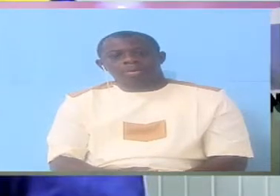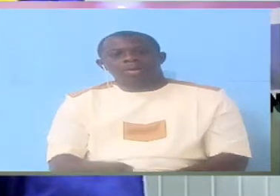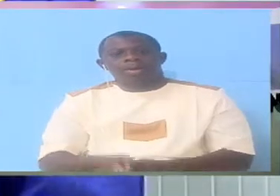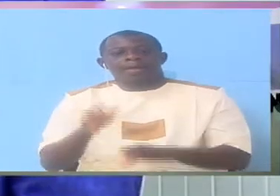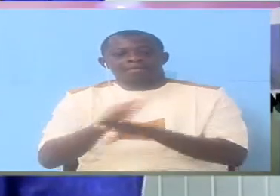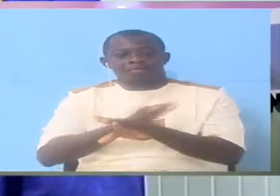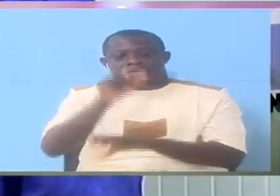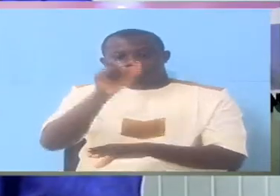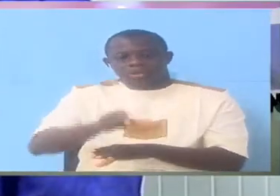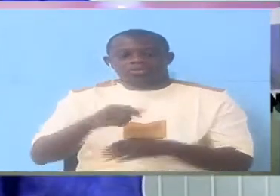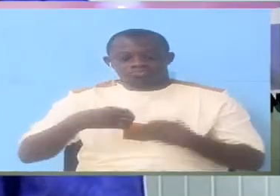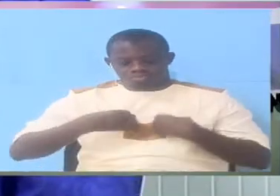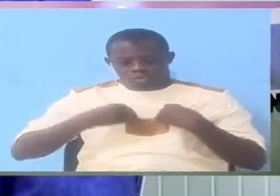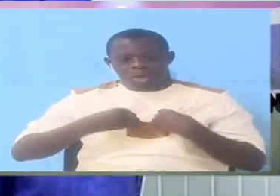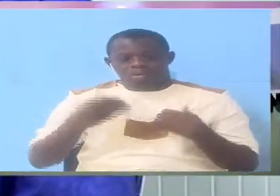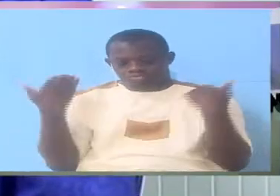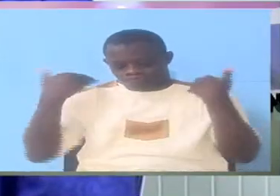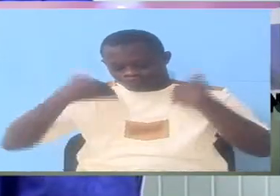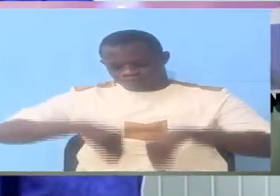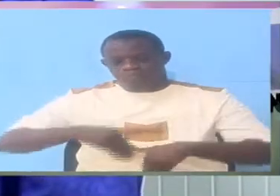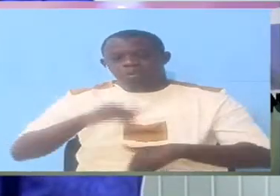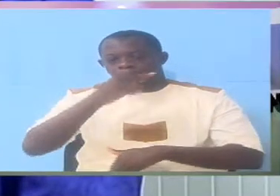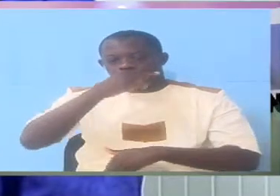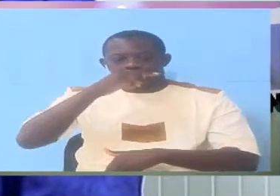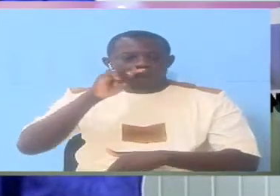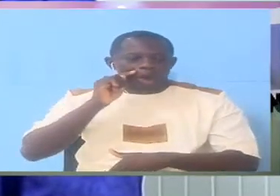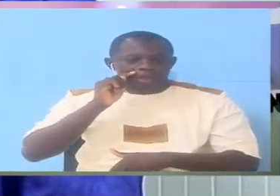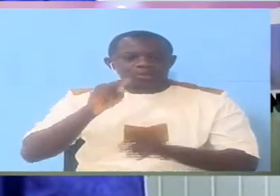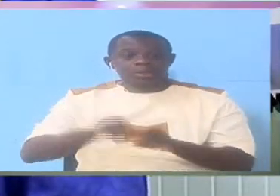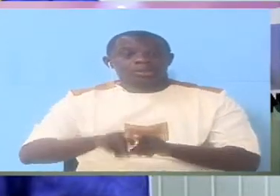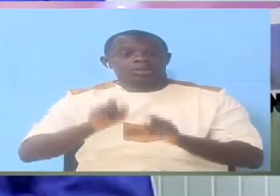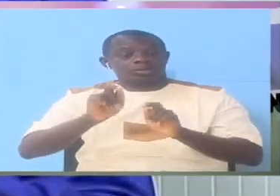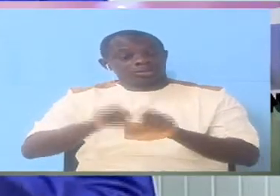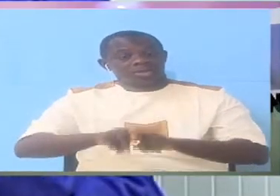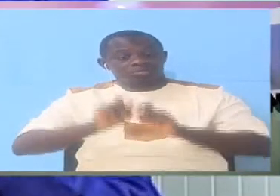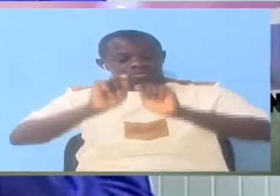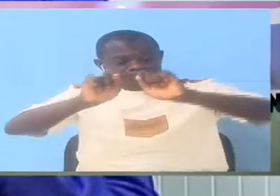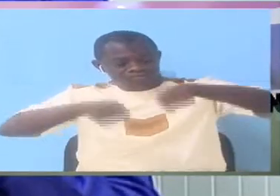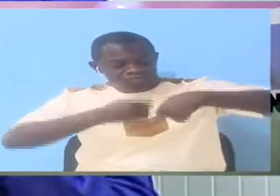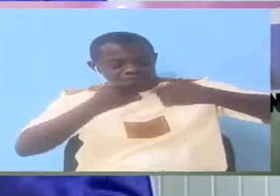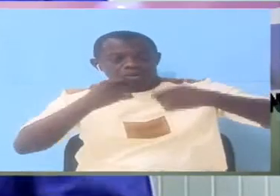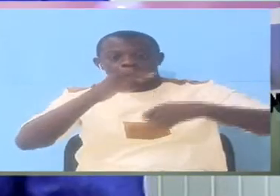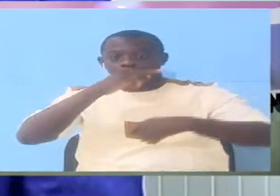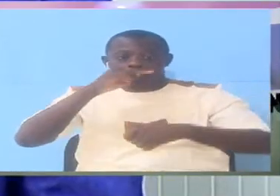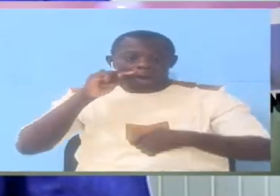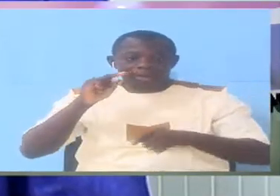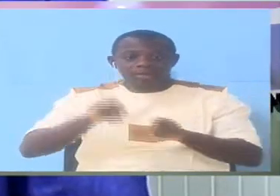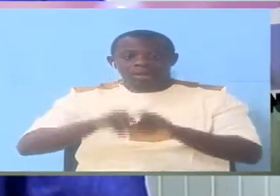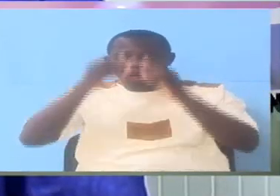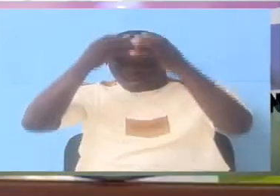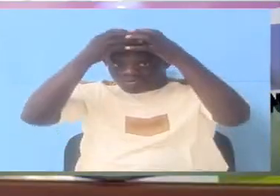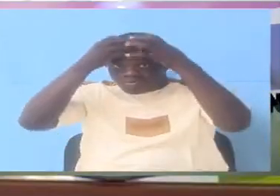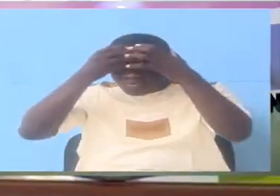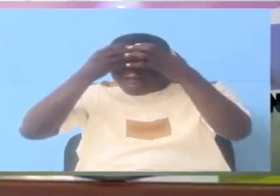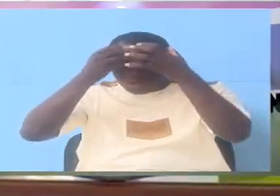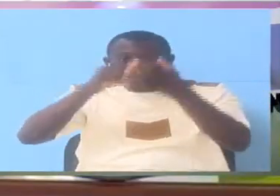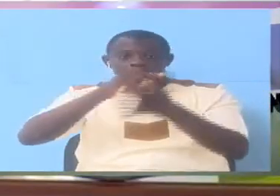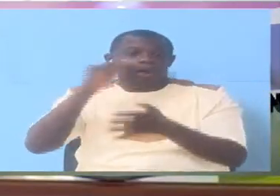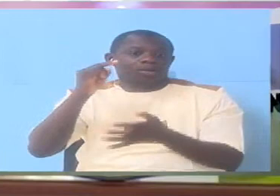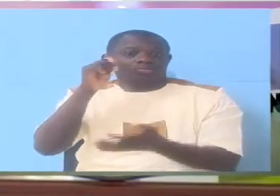He was dressed in white shirt, white hat. So white haftan. Haftan,